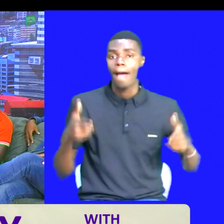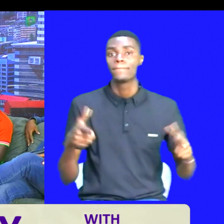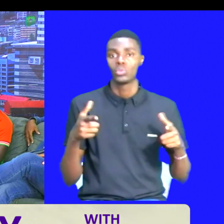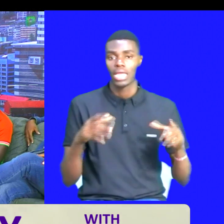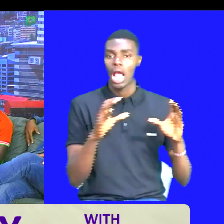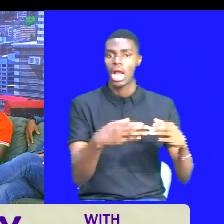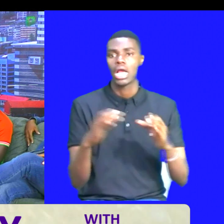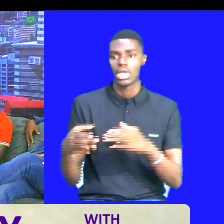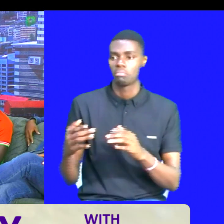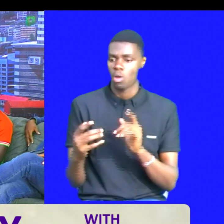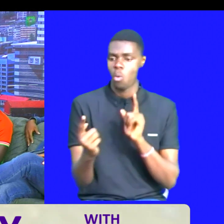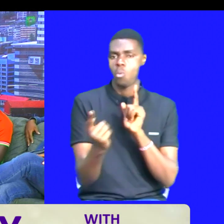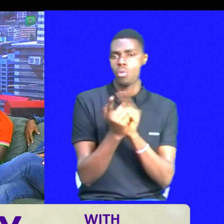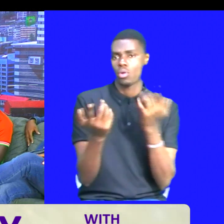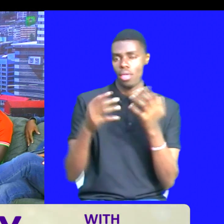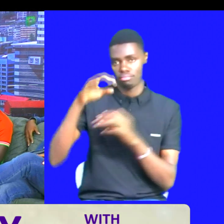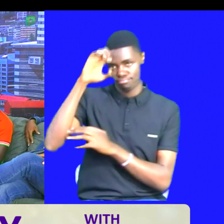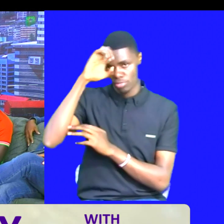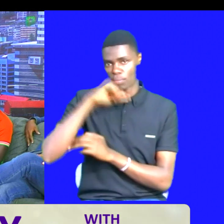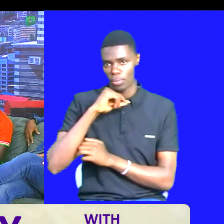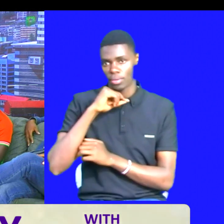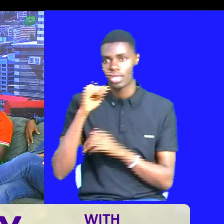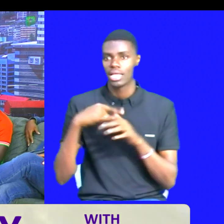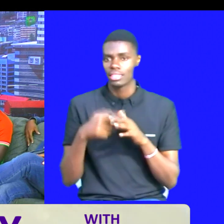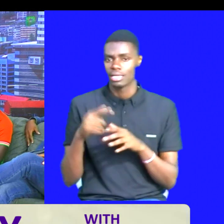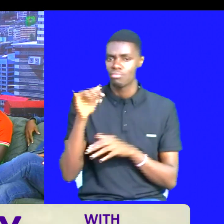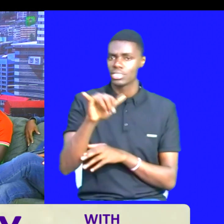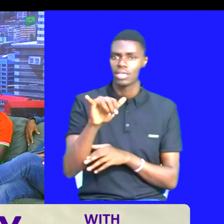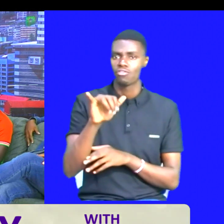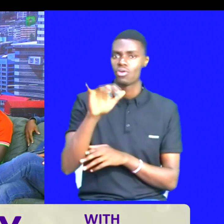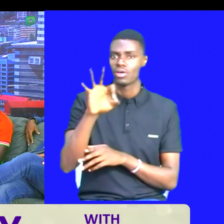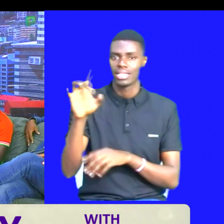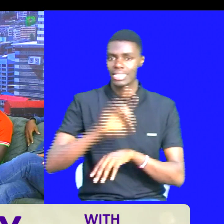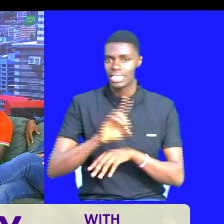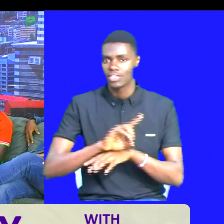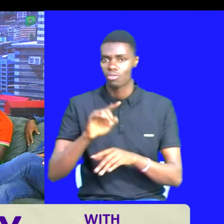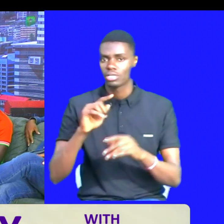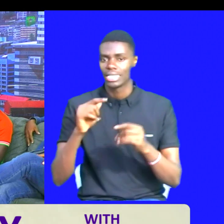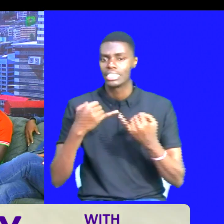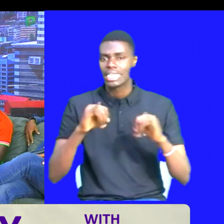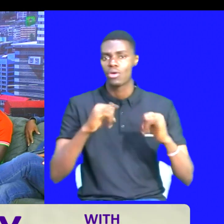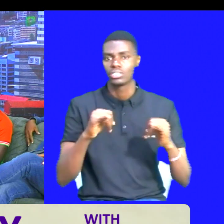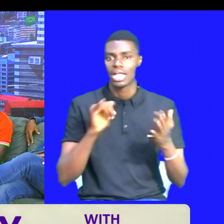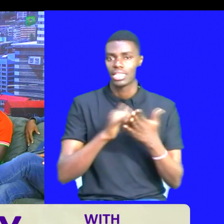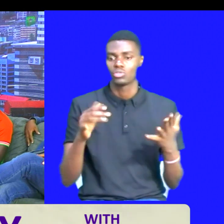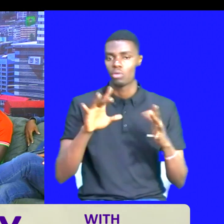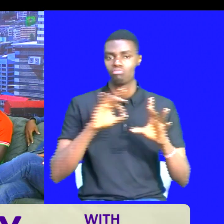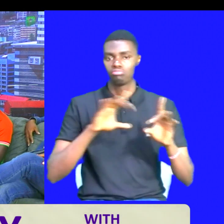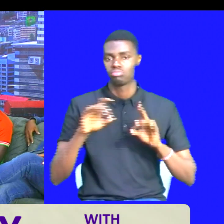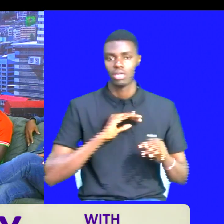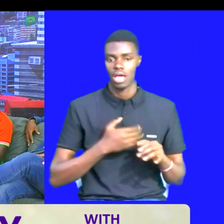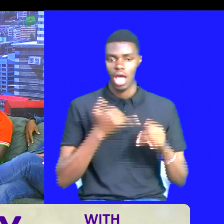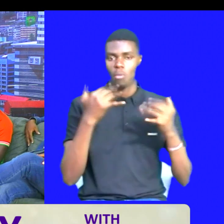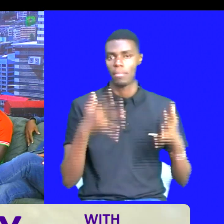Yeah. So we met in Eldoret, and we were there for 3 days For the trials. for trials, Yes. and that's where we selected our